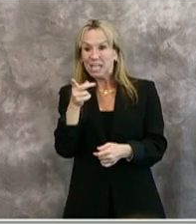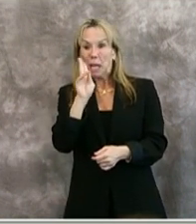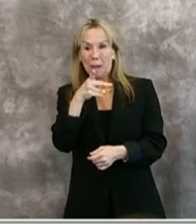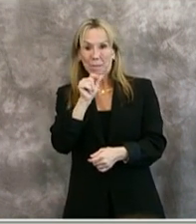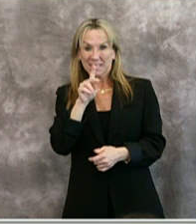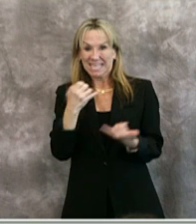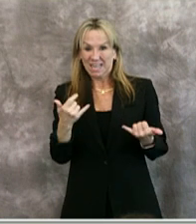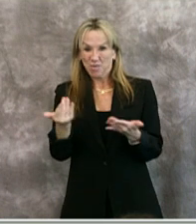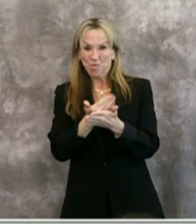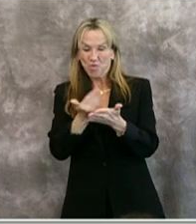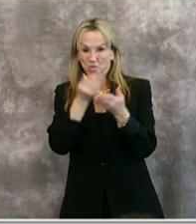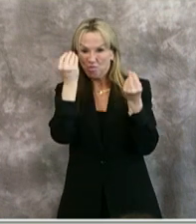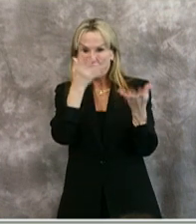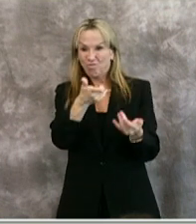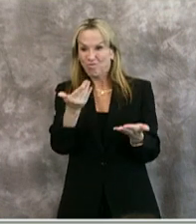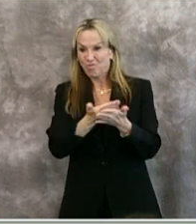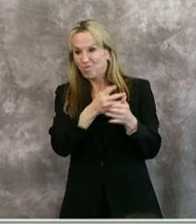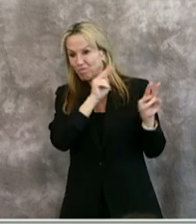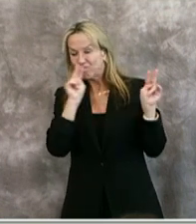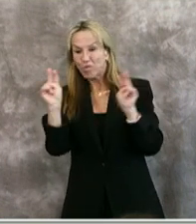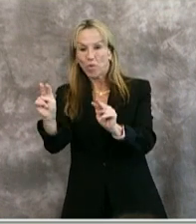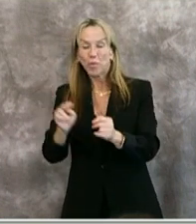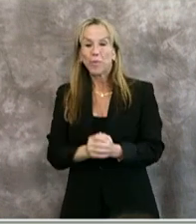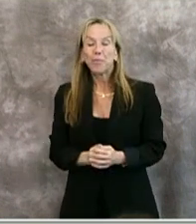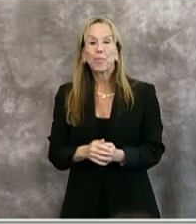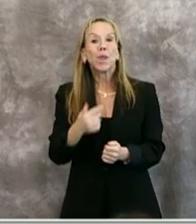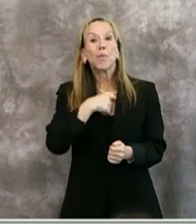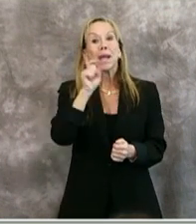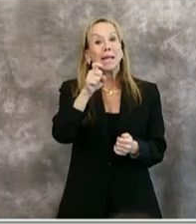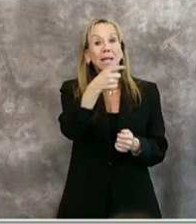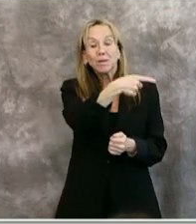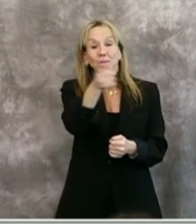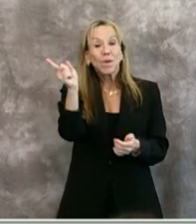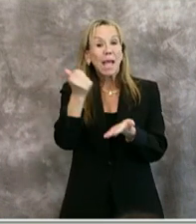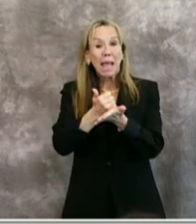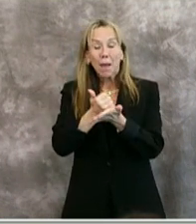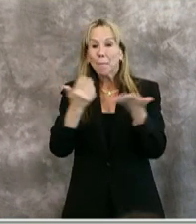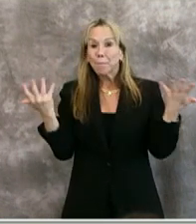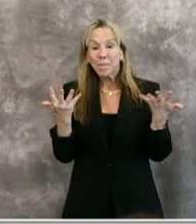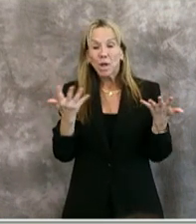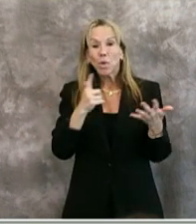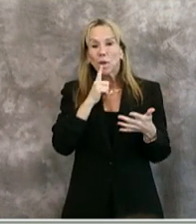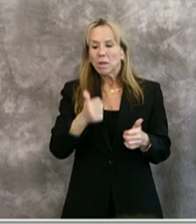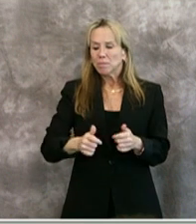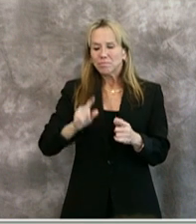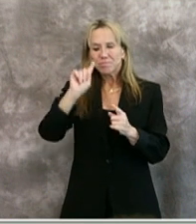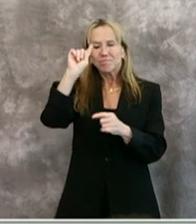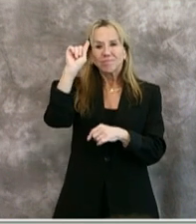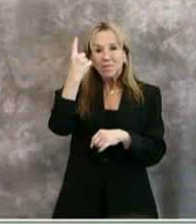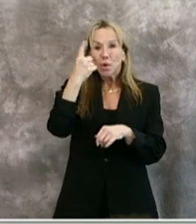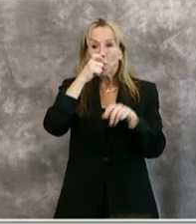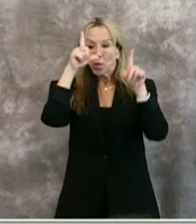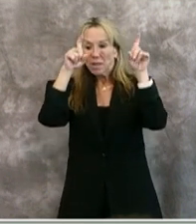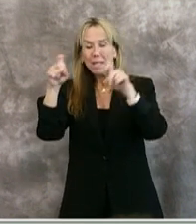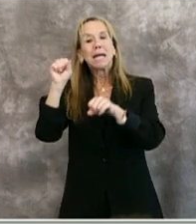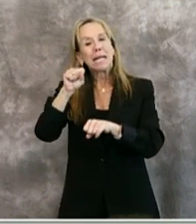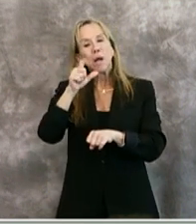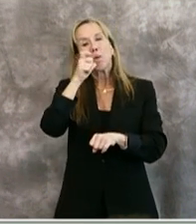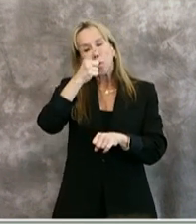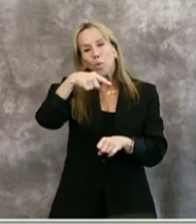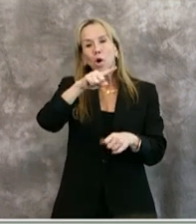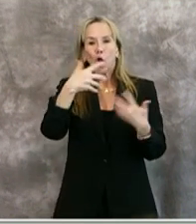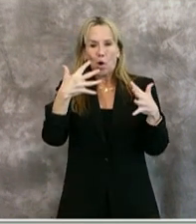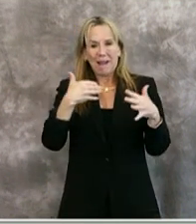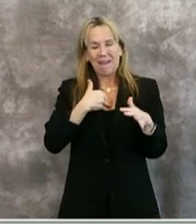Now, here's where we need the public's help. The highest testing priority for the County of San Diego remains those with COVID-19